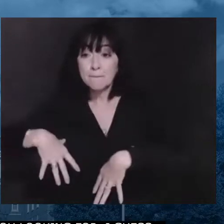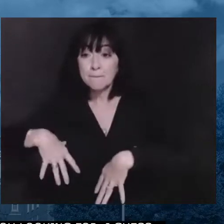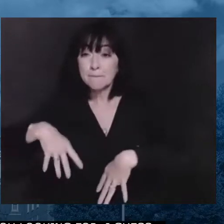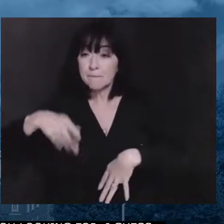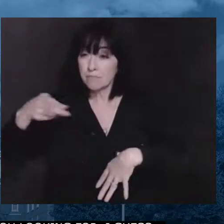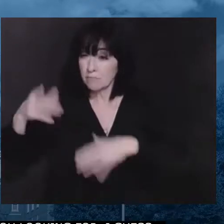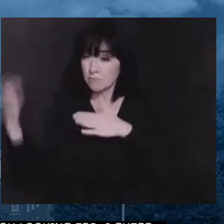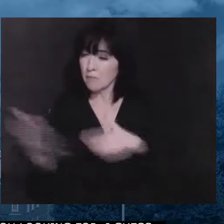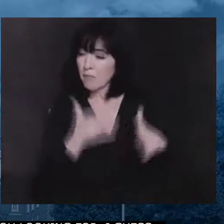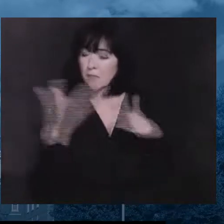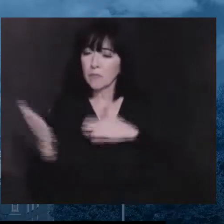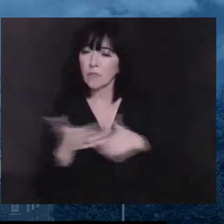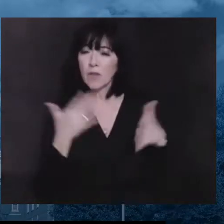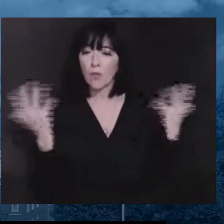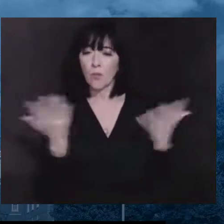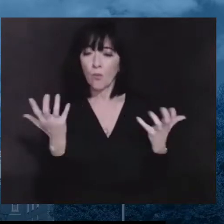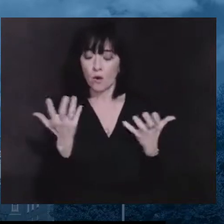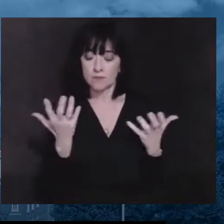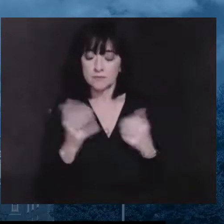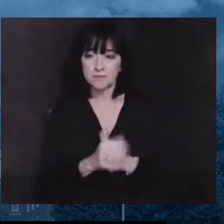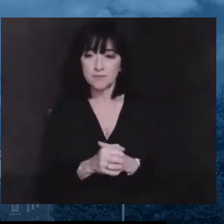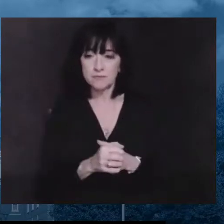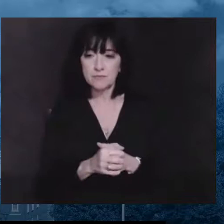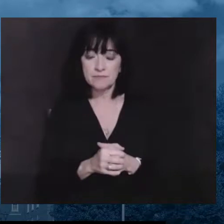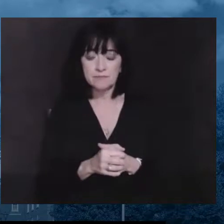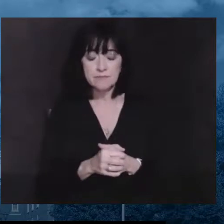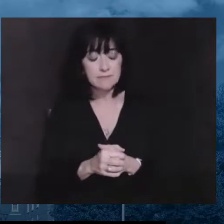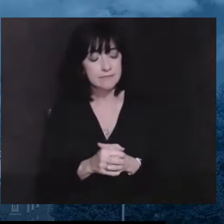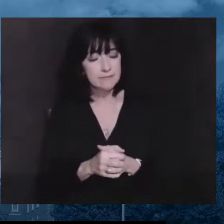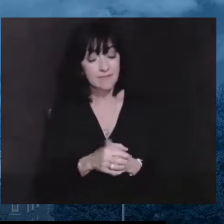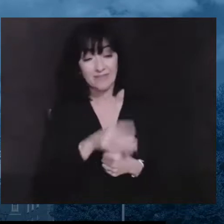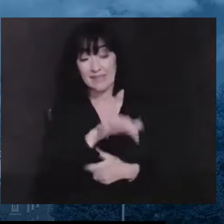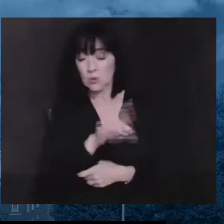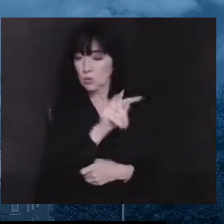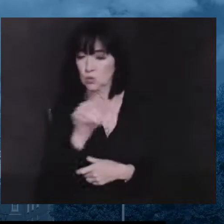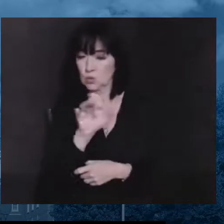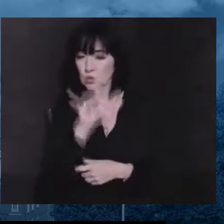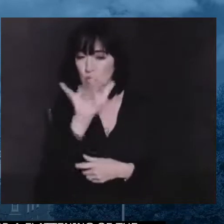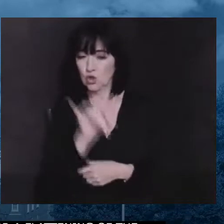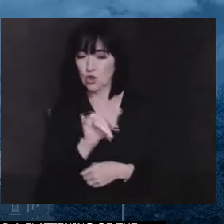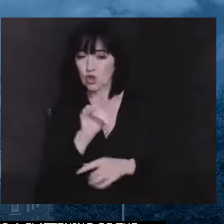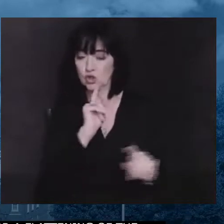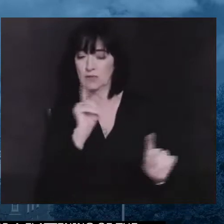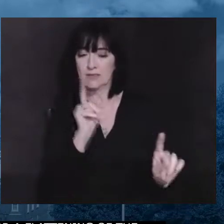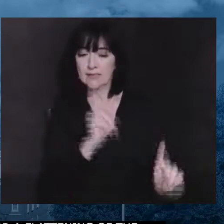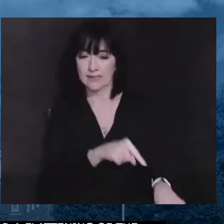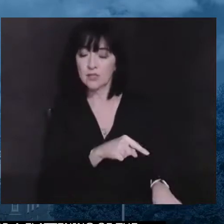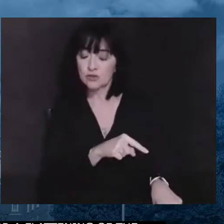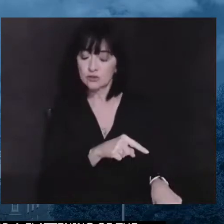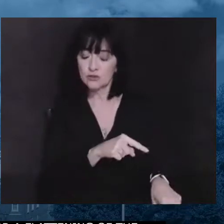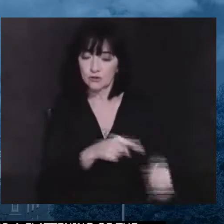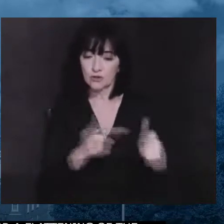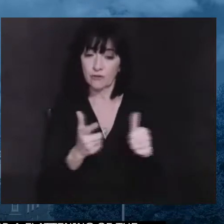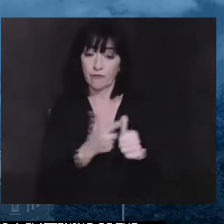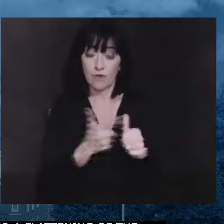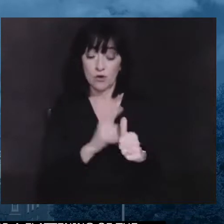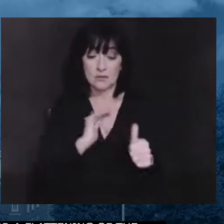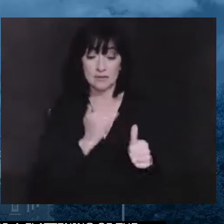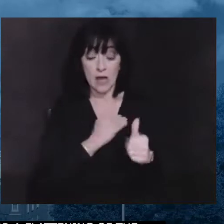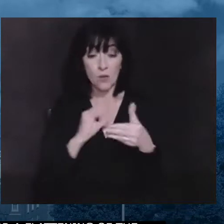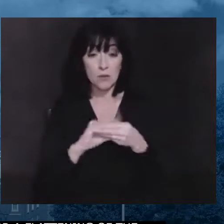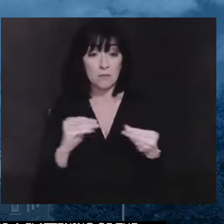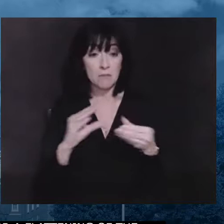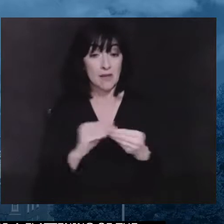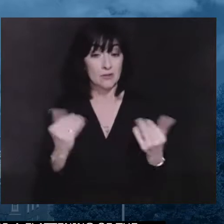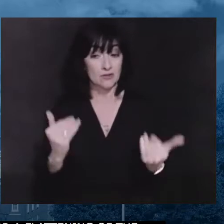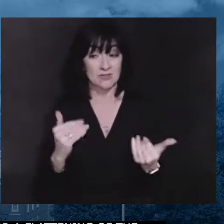for Dr. Rattay, but we'll be looking, that's kind of one of the major messages here. The